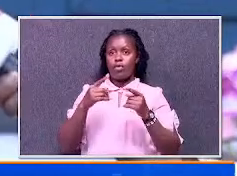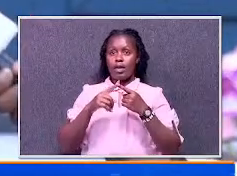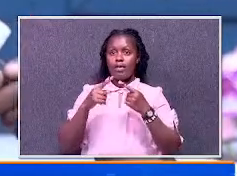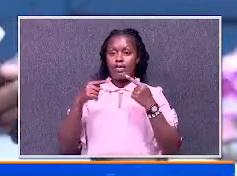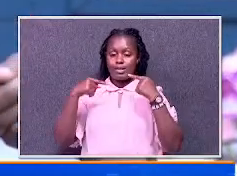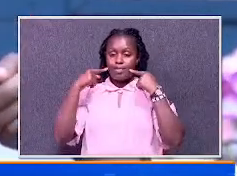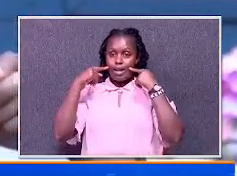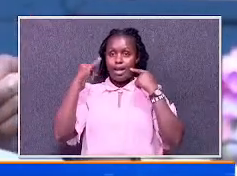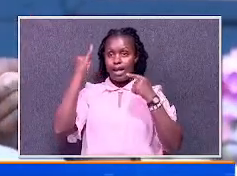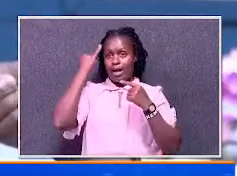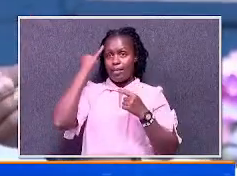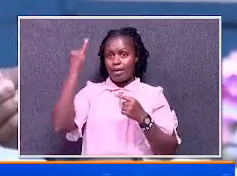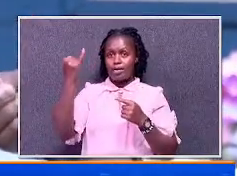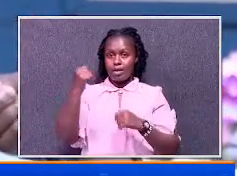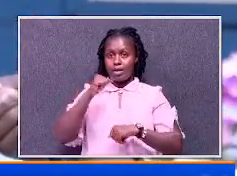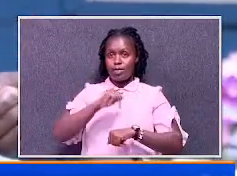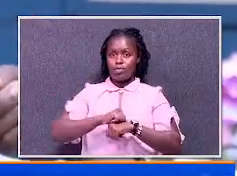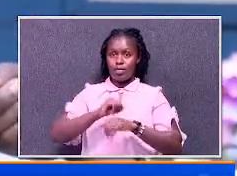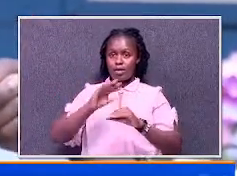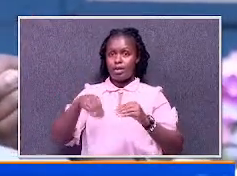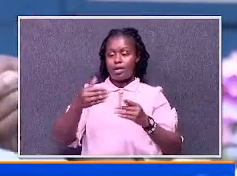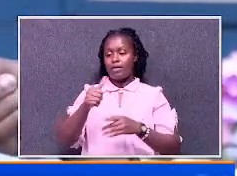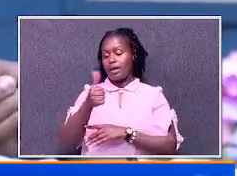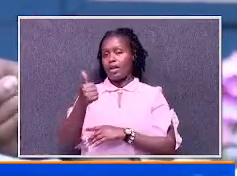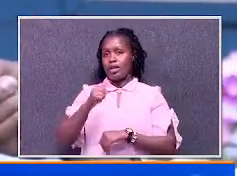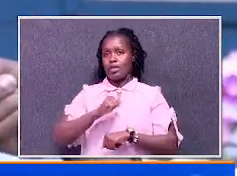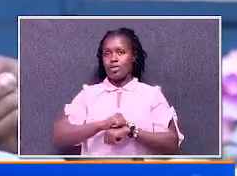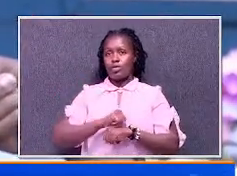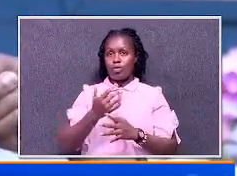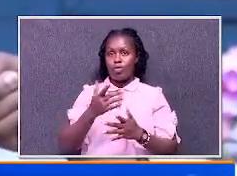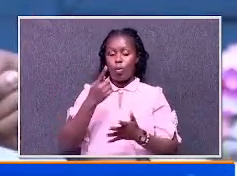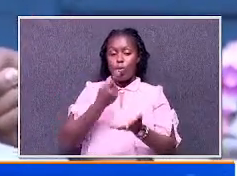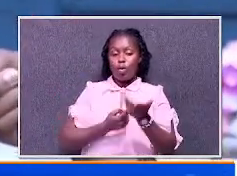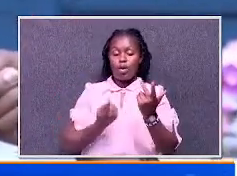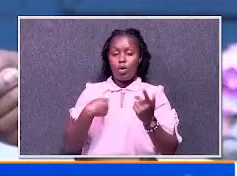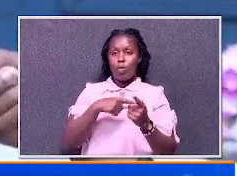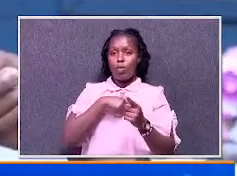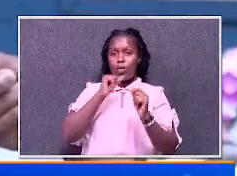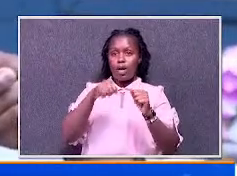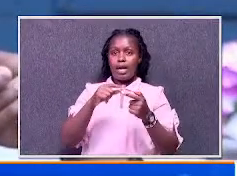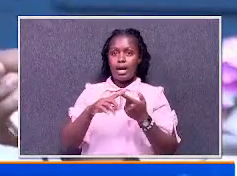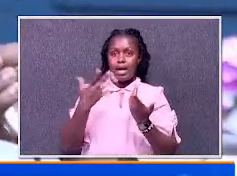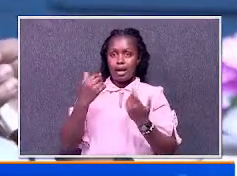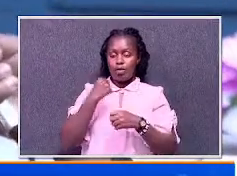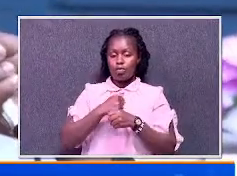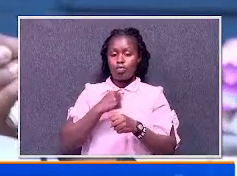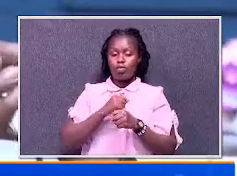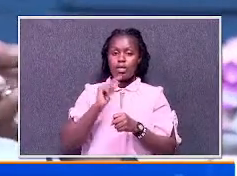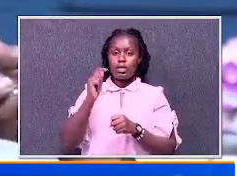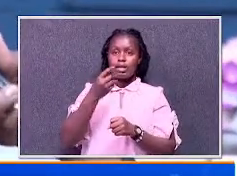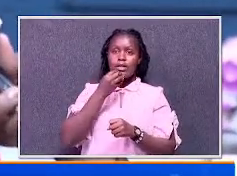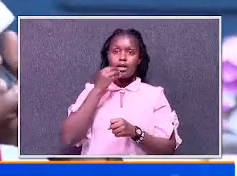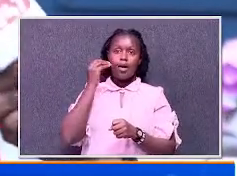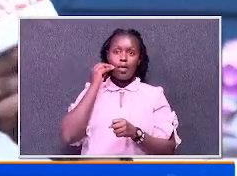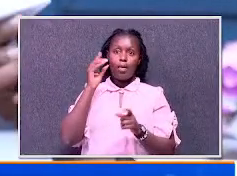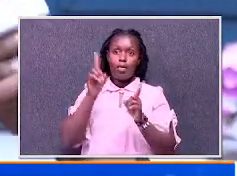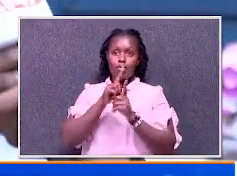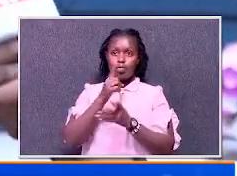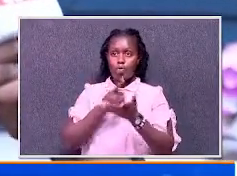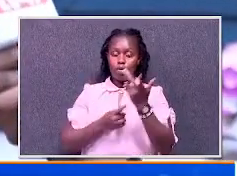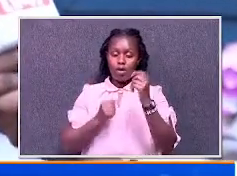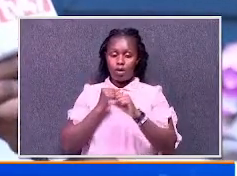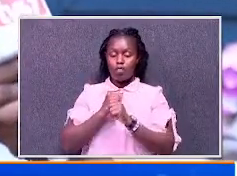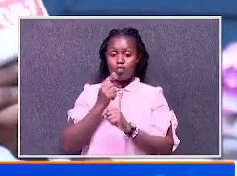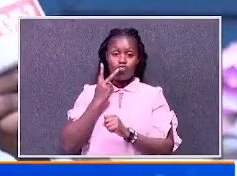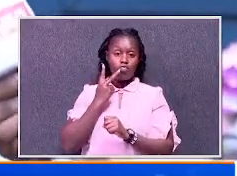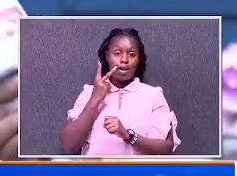school. Imagine a school giving another school food. Whatever we can each do as Kenyans in our homes, what you can do as an individual, that